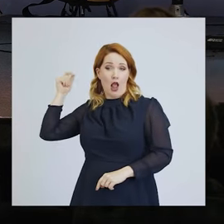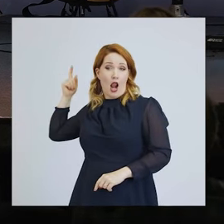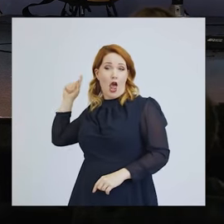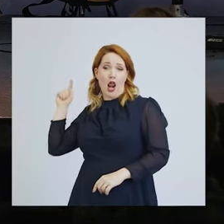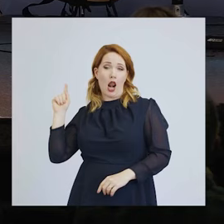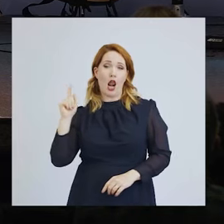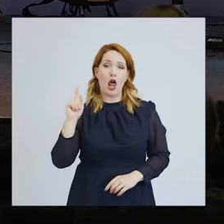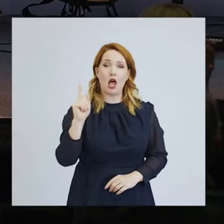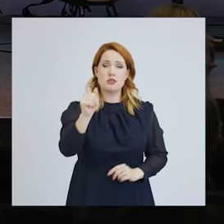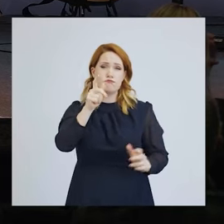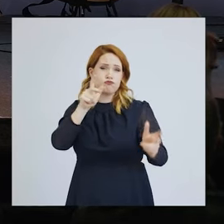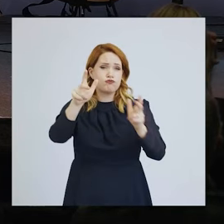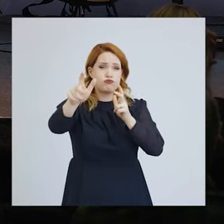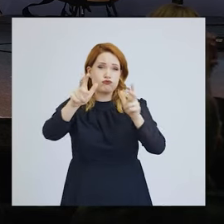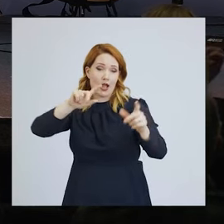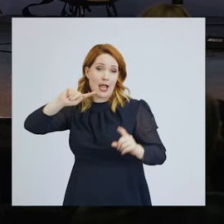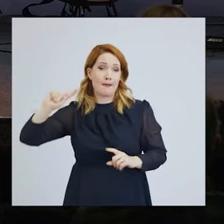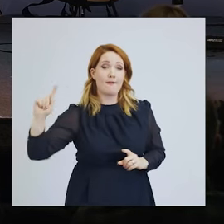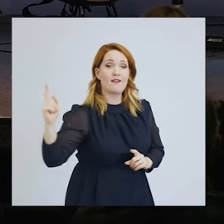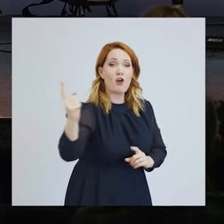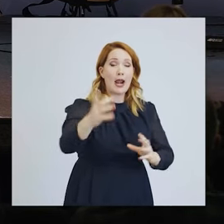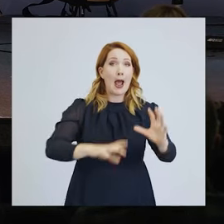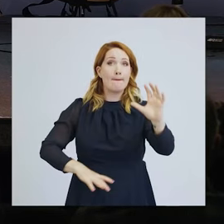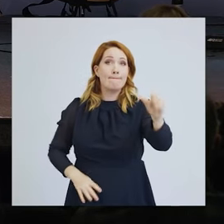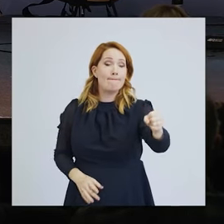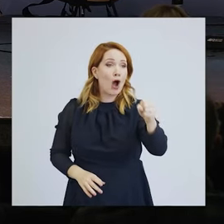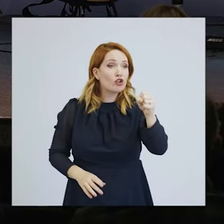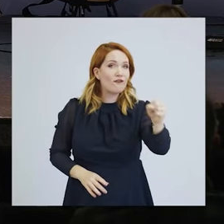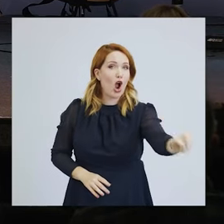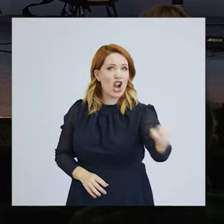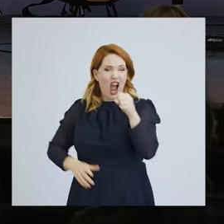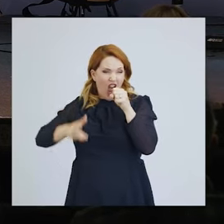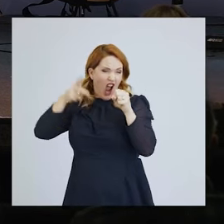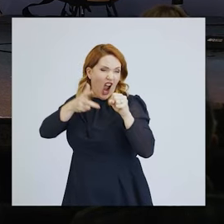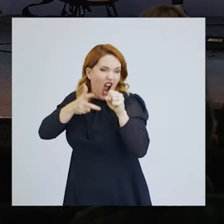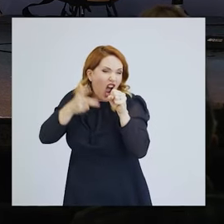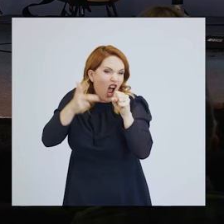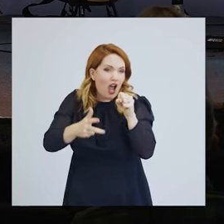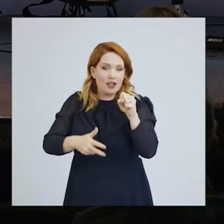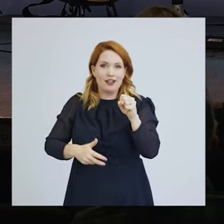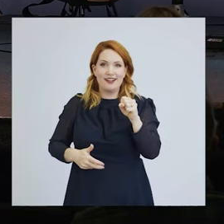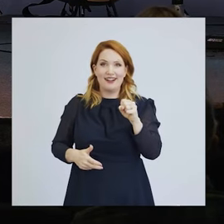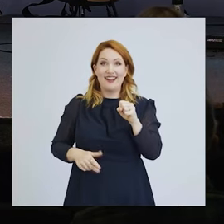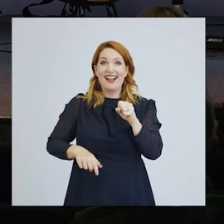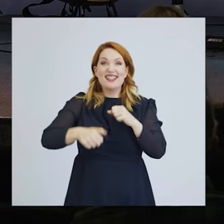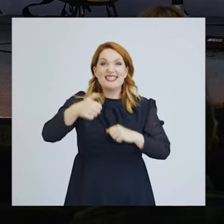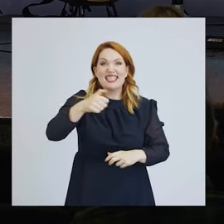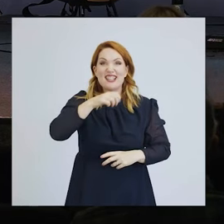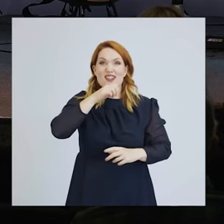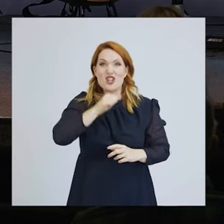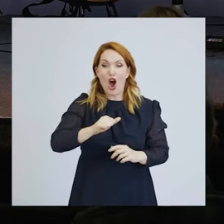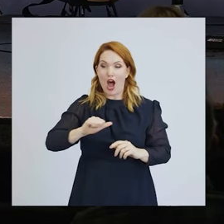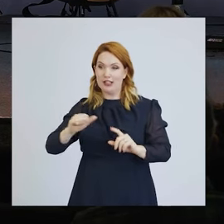or something, he ran from the back and started shouting, and he came up the front and grabbed one of the microphones and went,